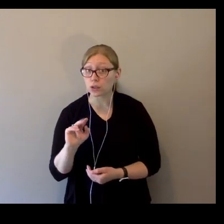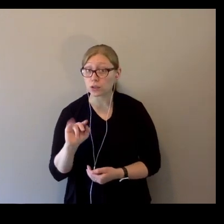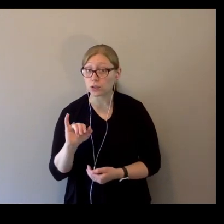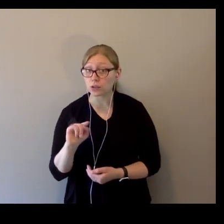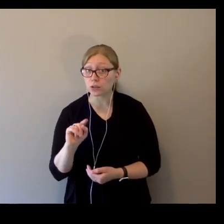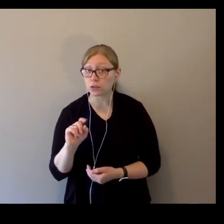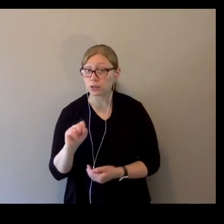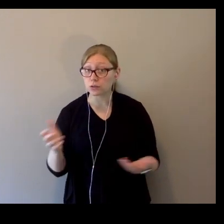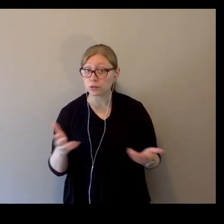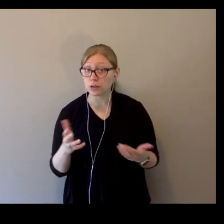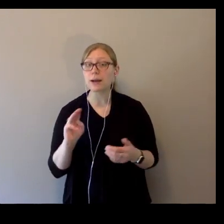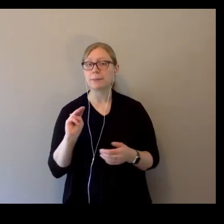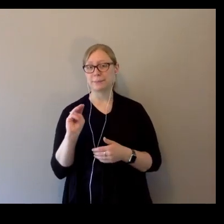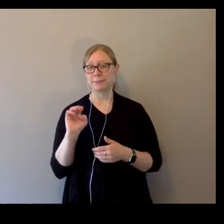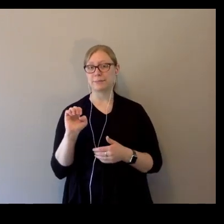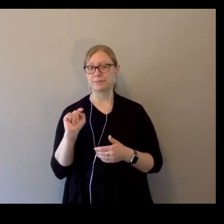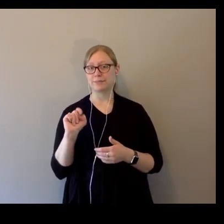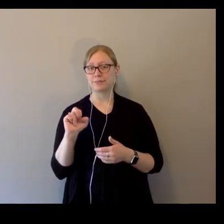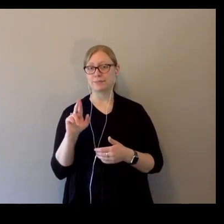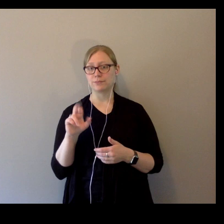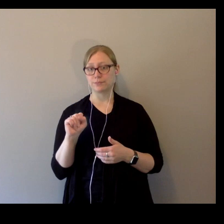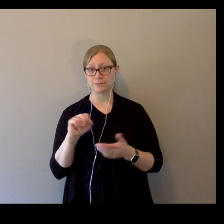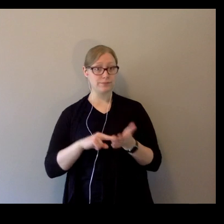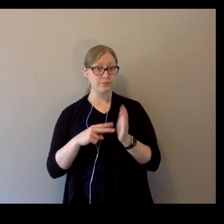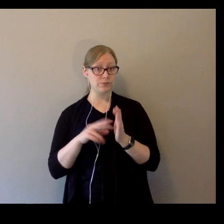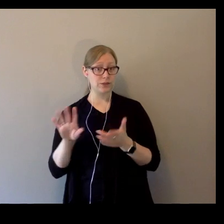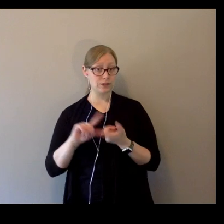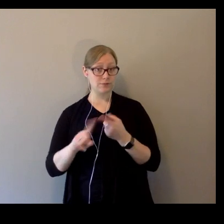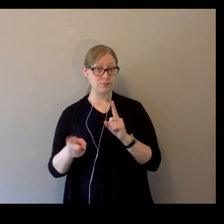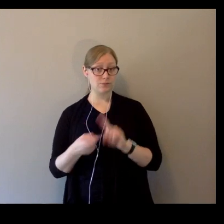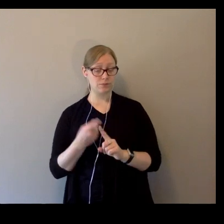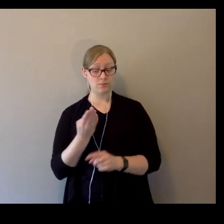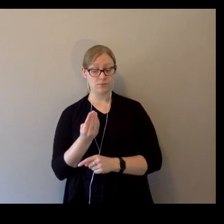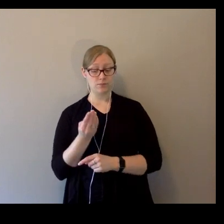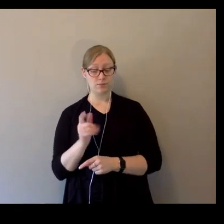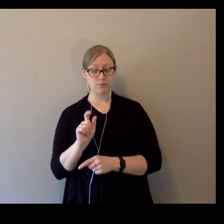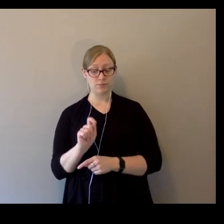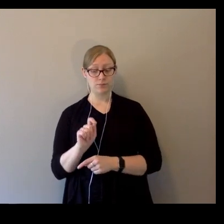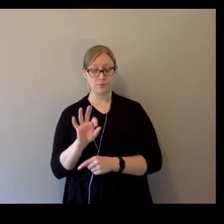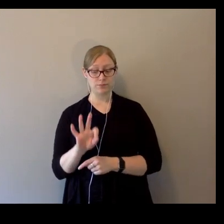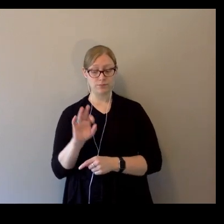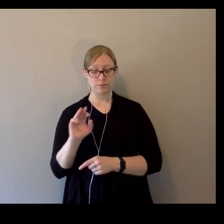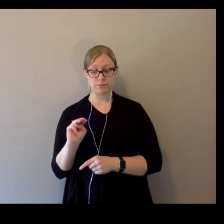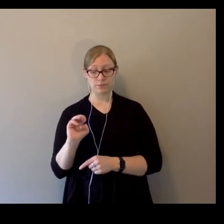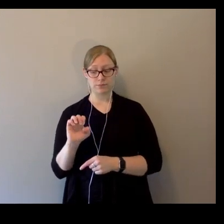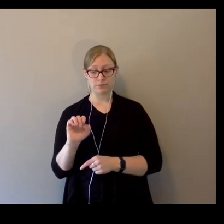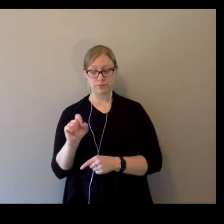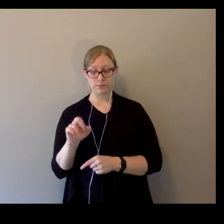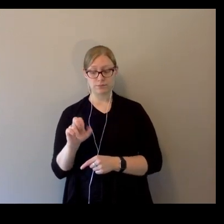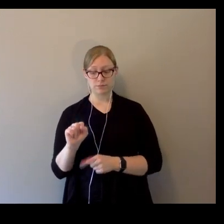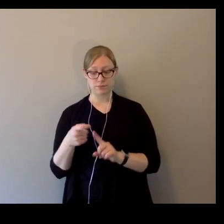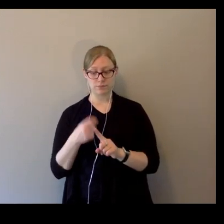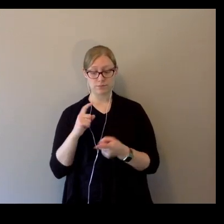means his friend is 14.9 meters from the building.